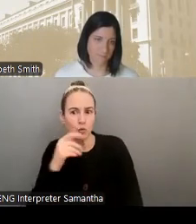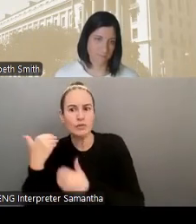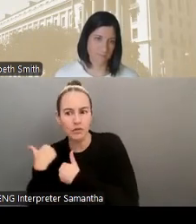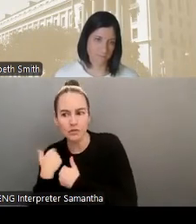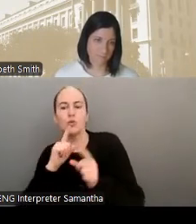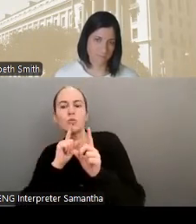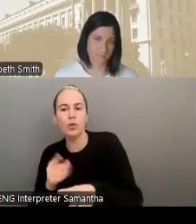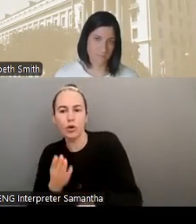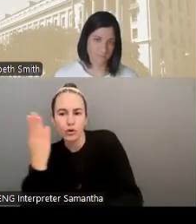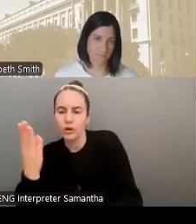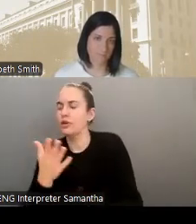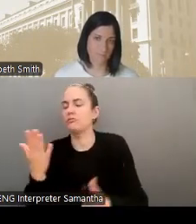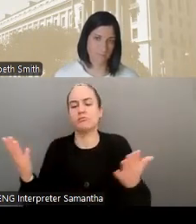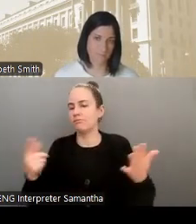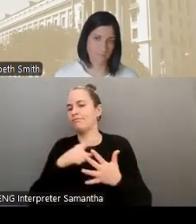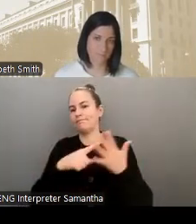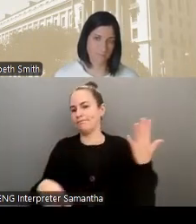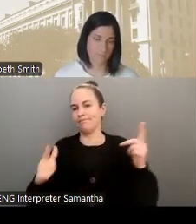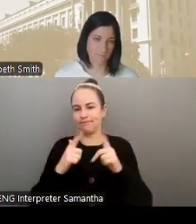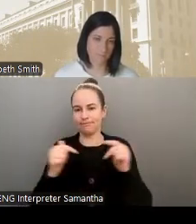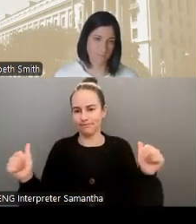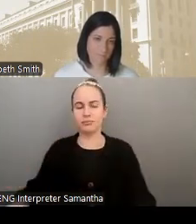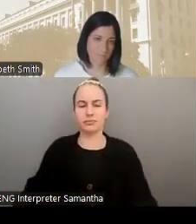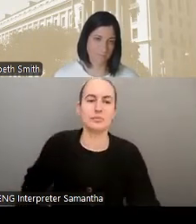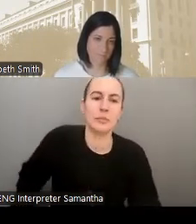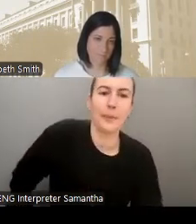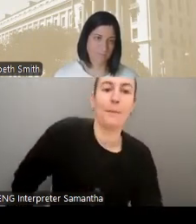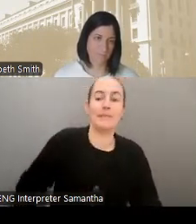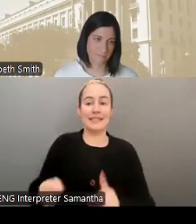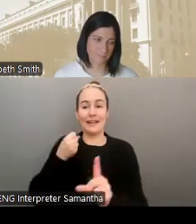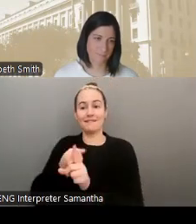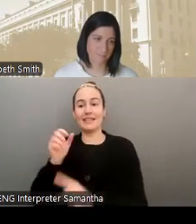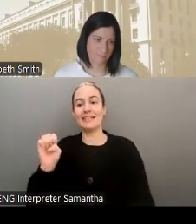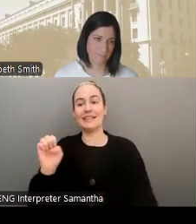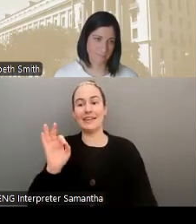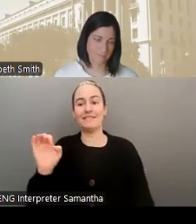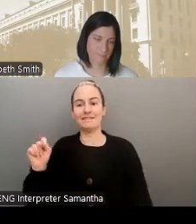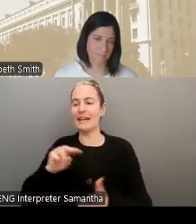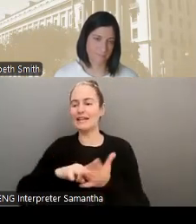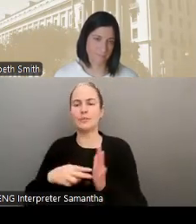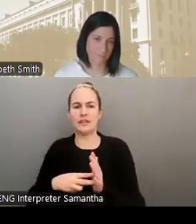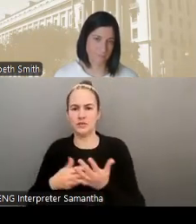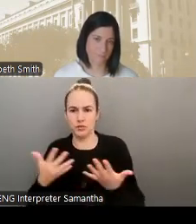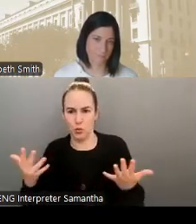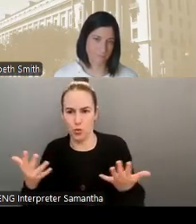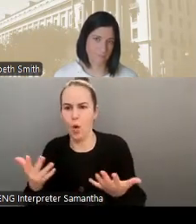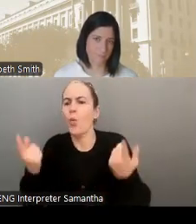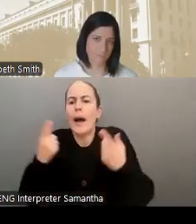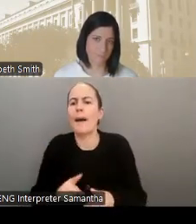et cetera, et cetera. And then the effect is, so what? So what happens if you don't have reports issued